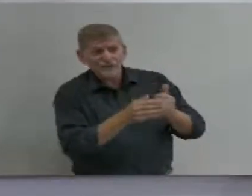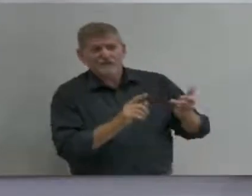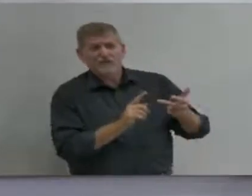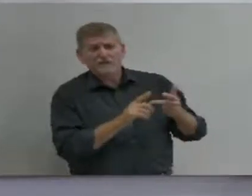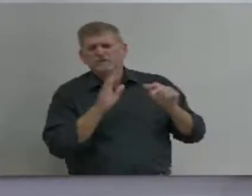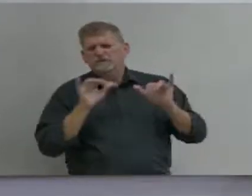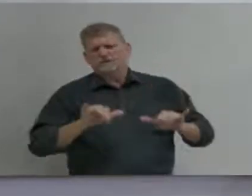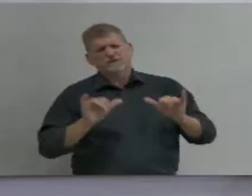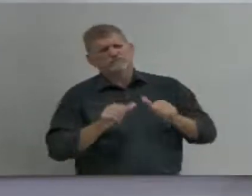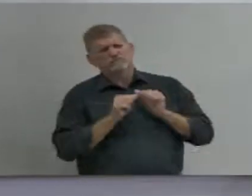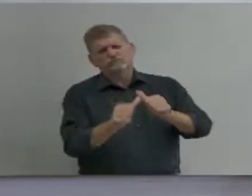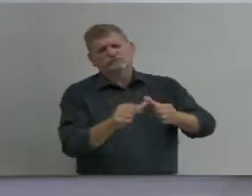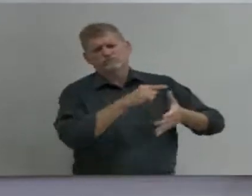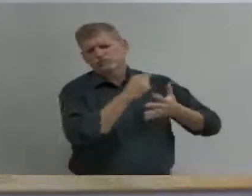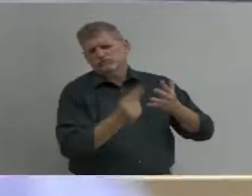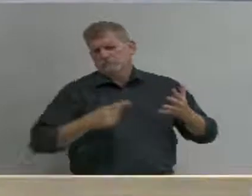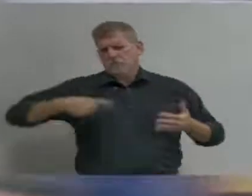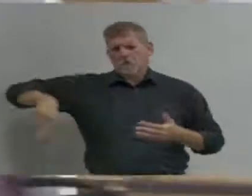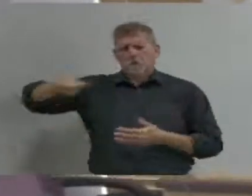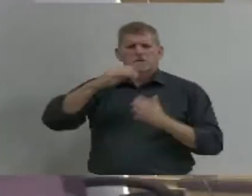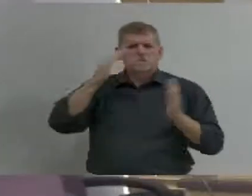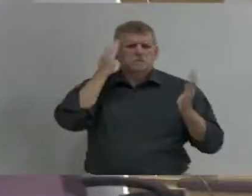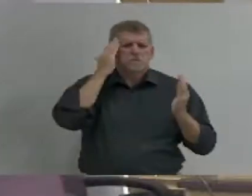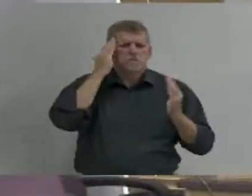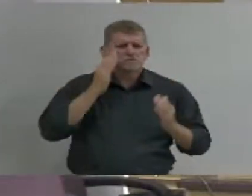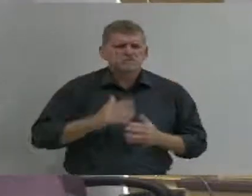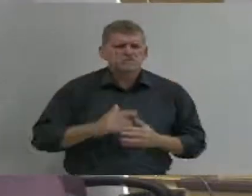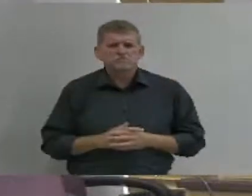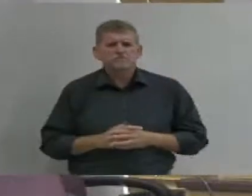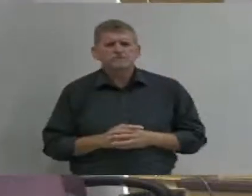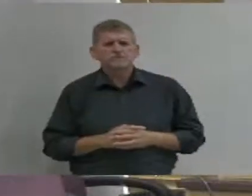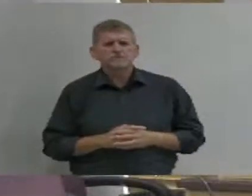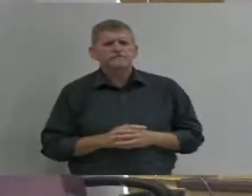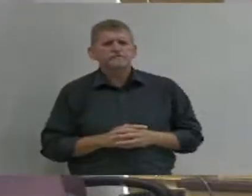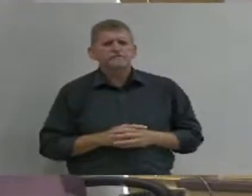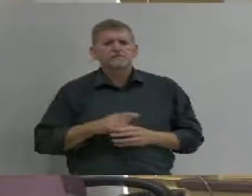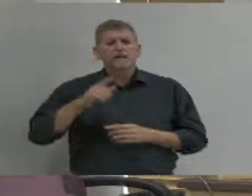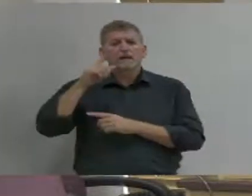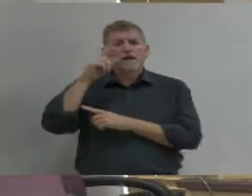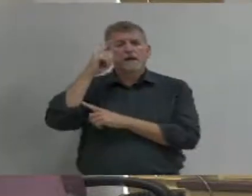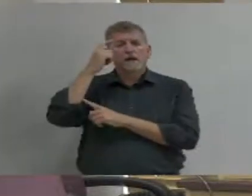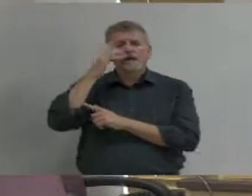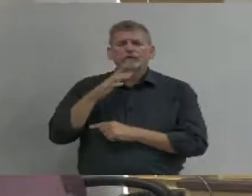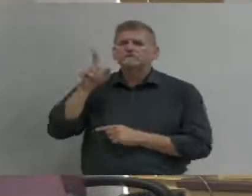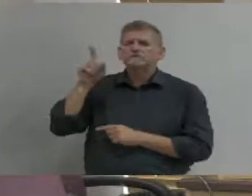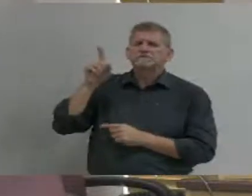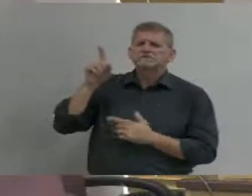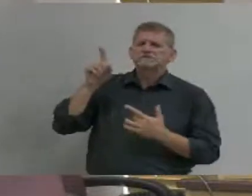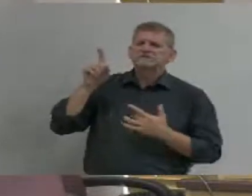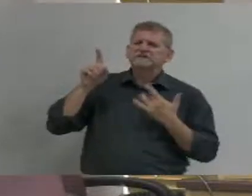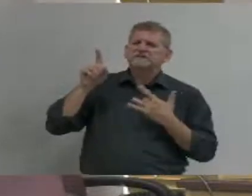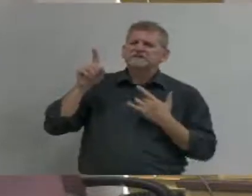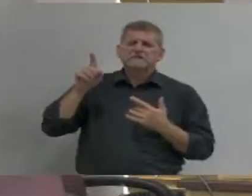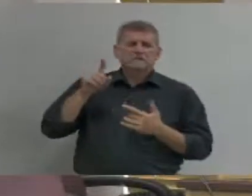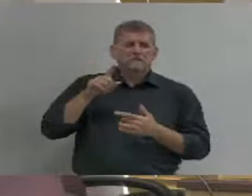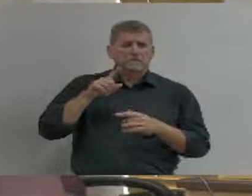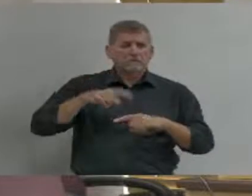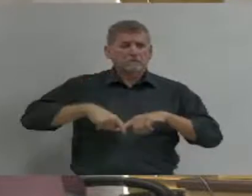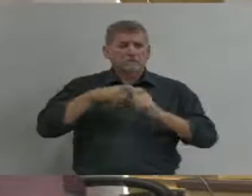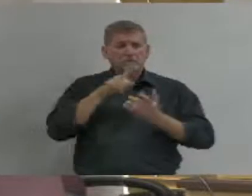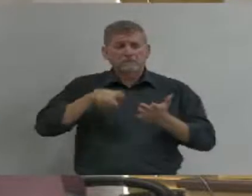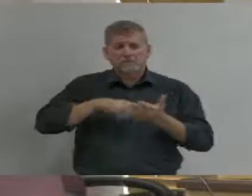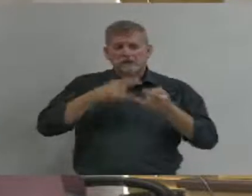I would not anticipate that the governor will get rid of the mask mandate today. I think everybody has seen that the mask does